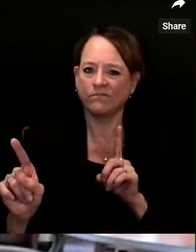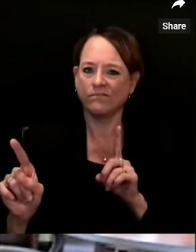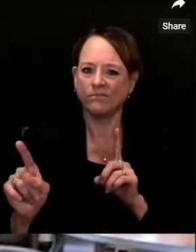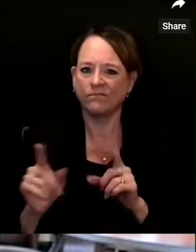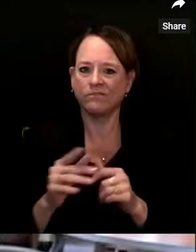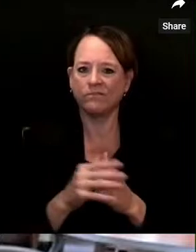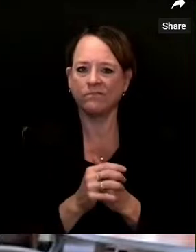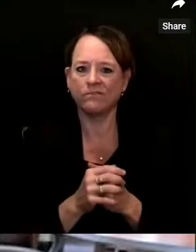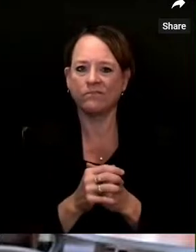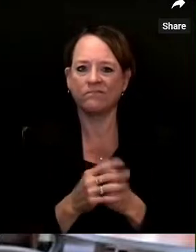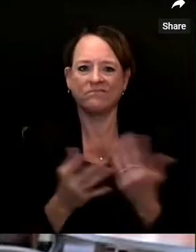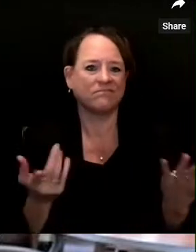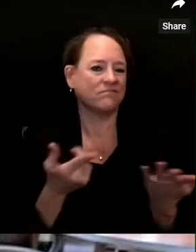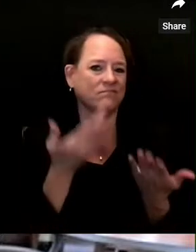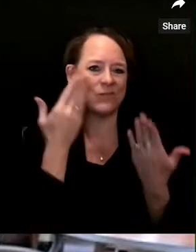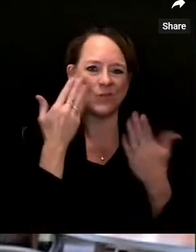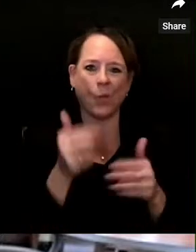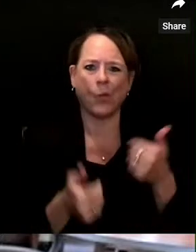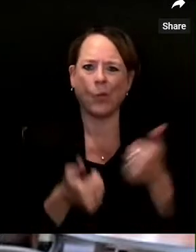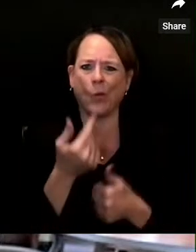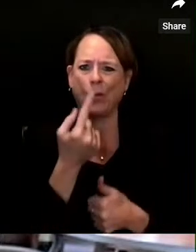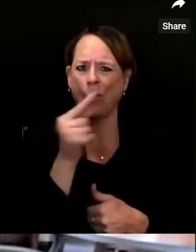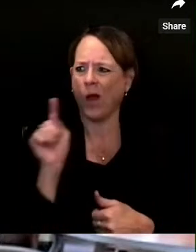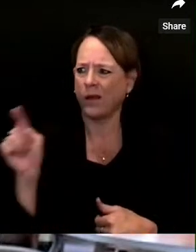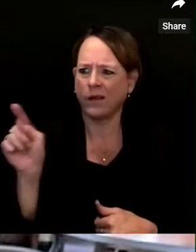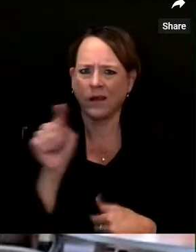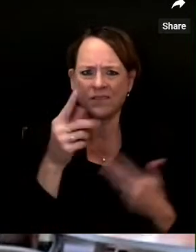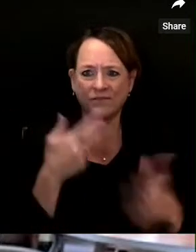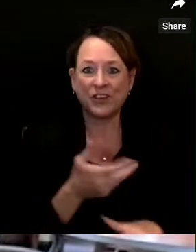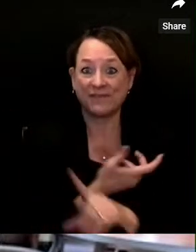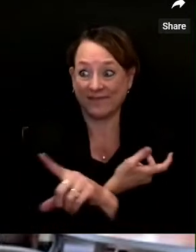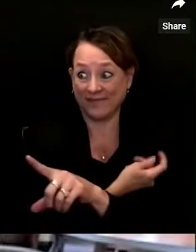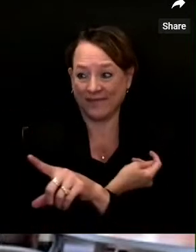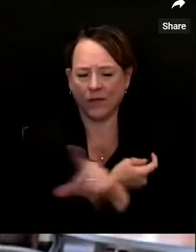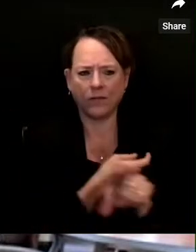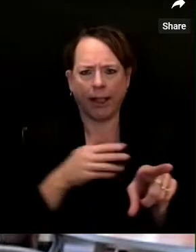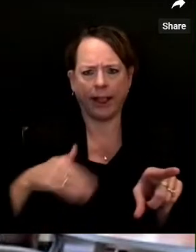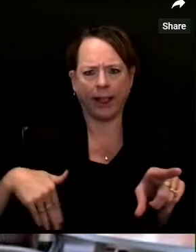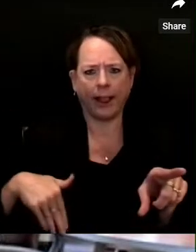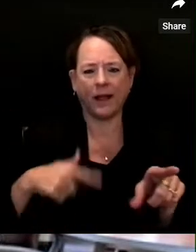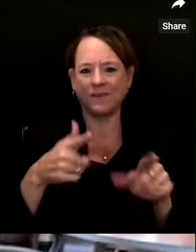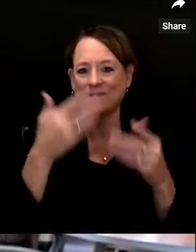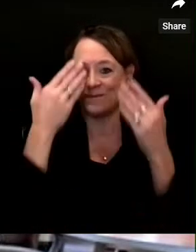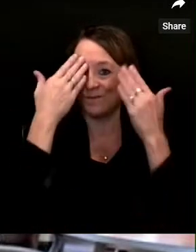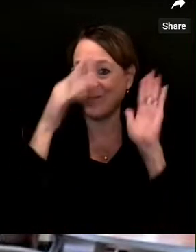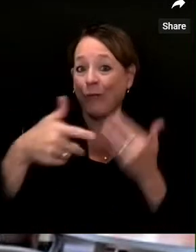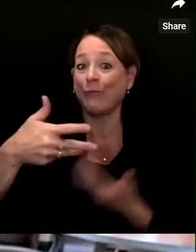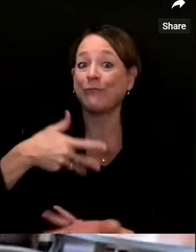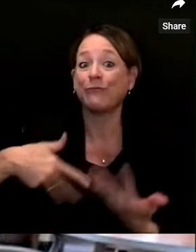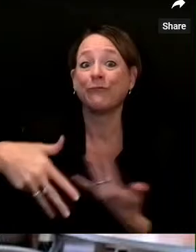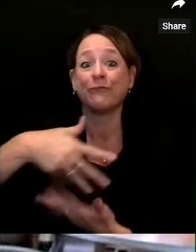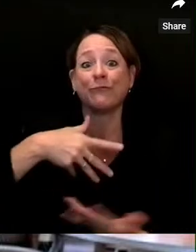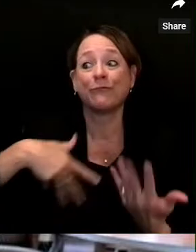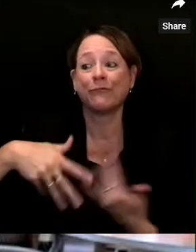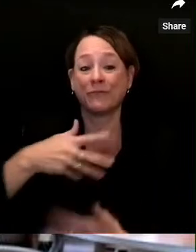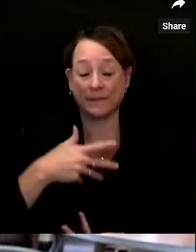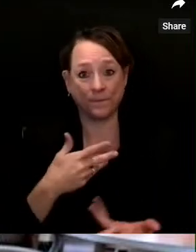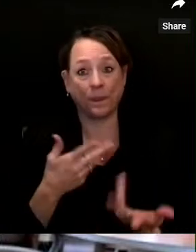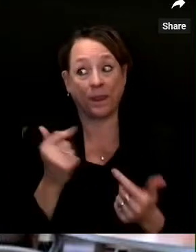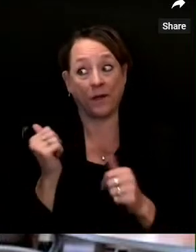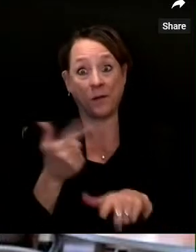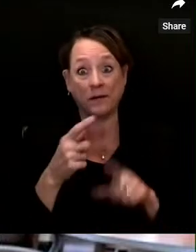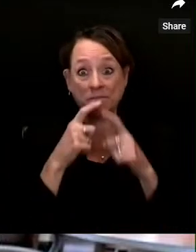everybody around you has been vaccinated. It's going to be likely that not everyone will be wearing a mask. I think that